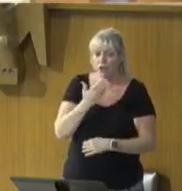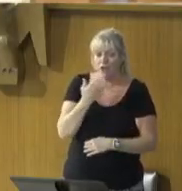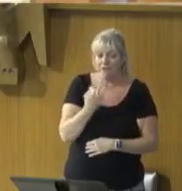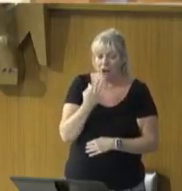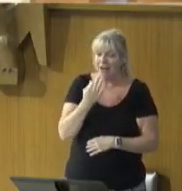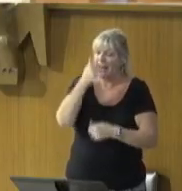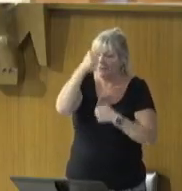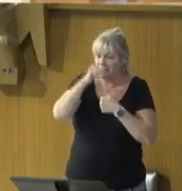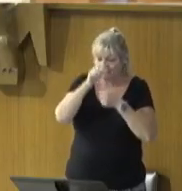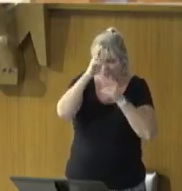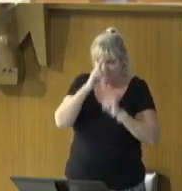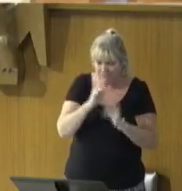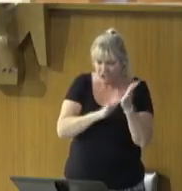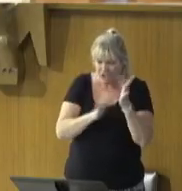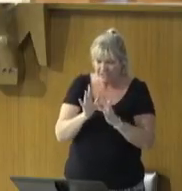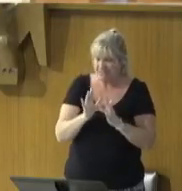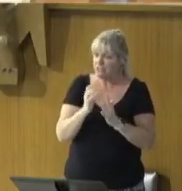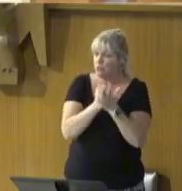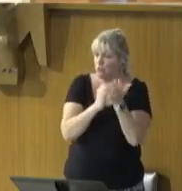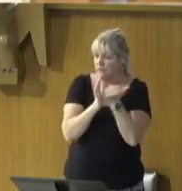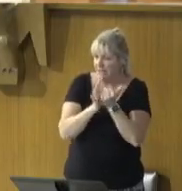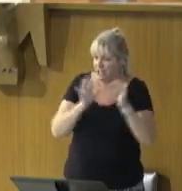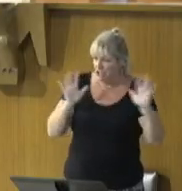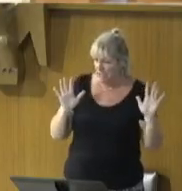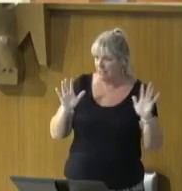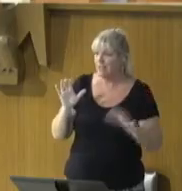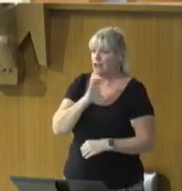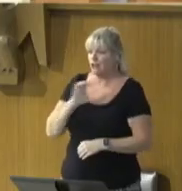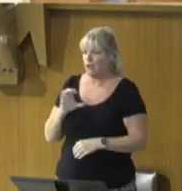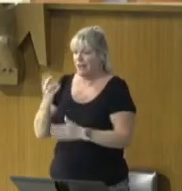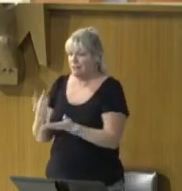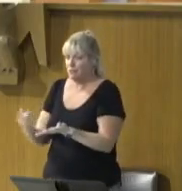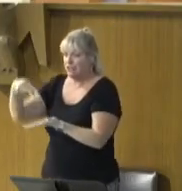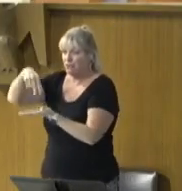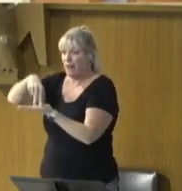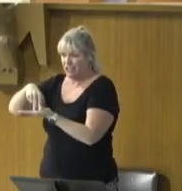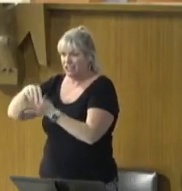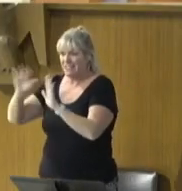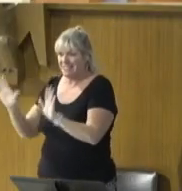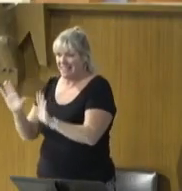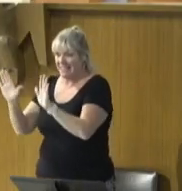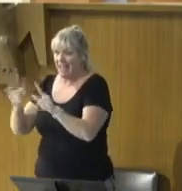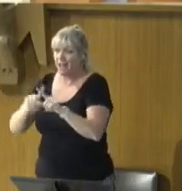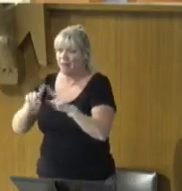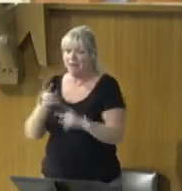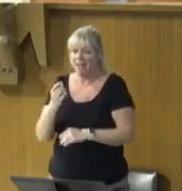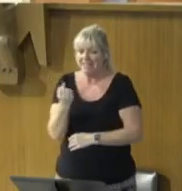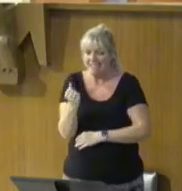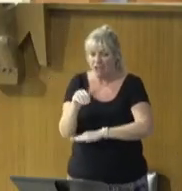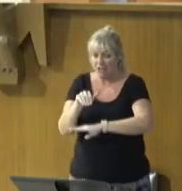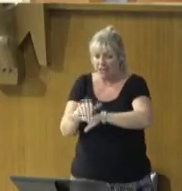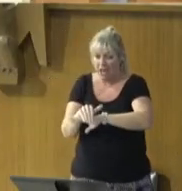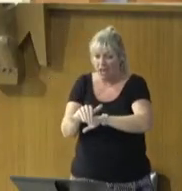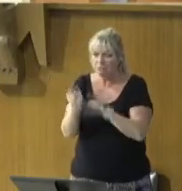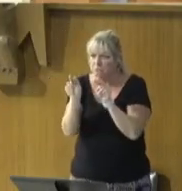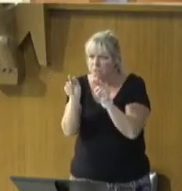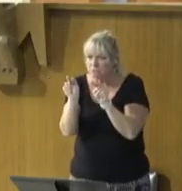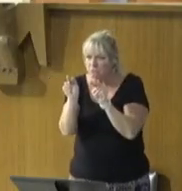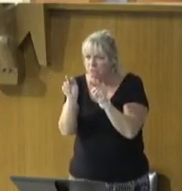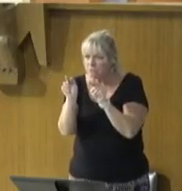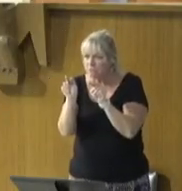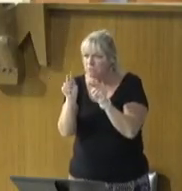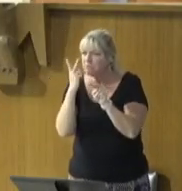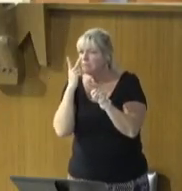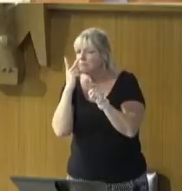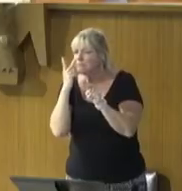we celebrate Christ's resurrection on Easter Sunday, but on Saturday night, we are supposed to keep watch to find